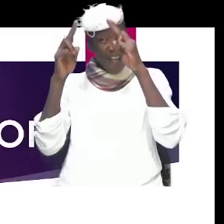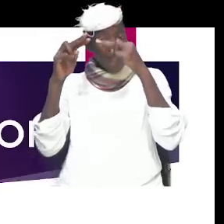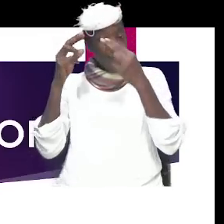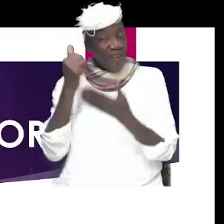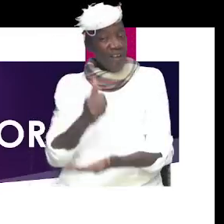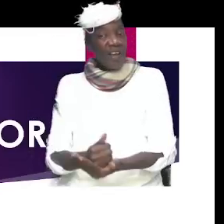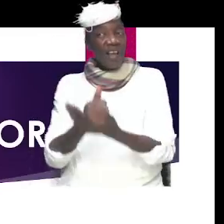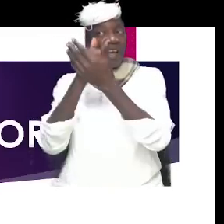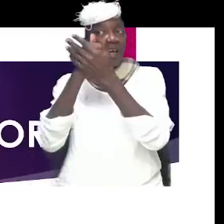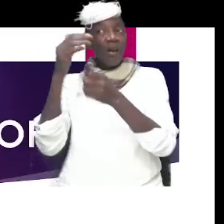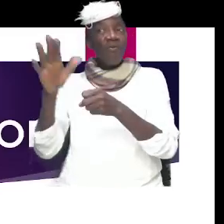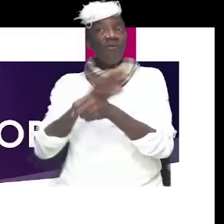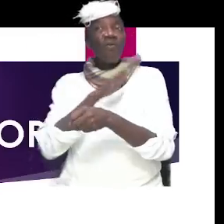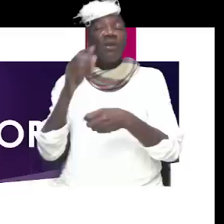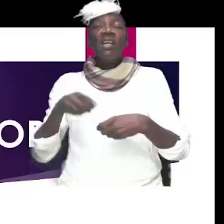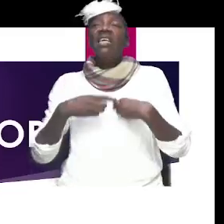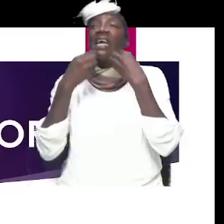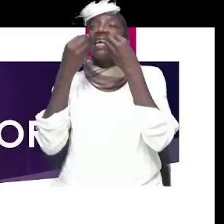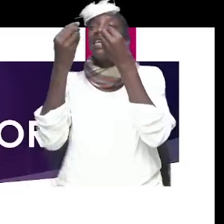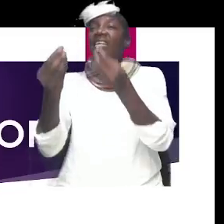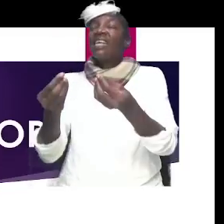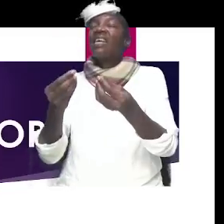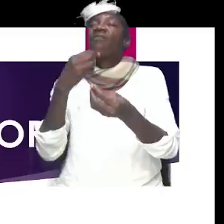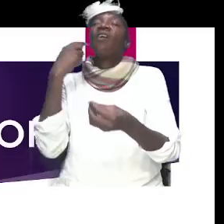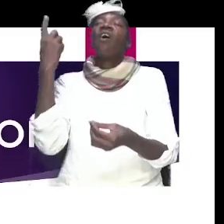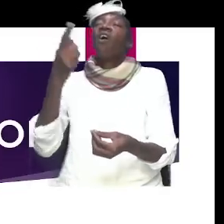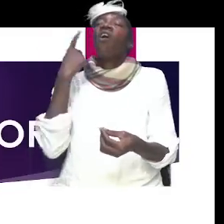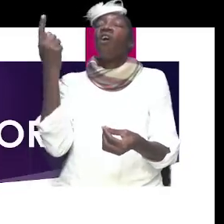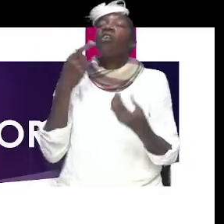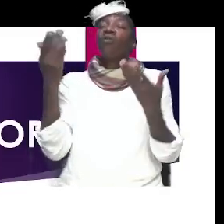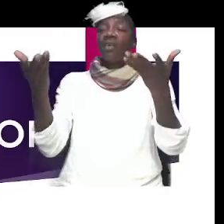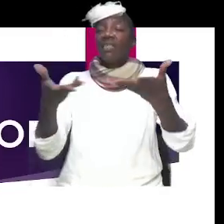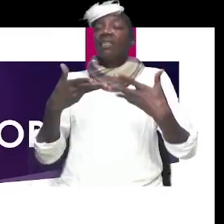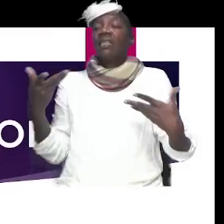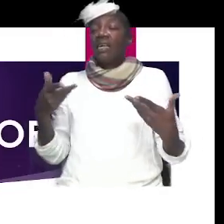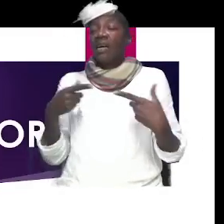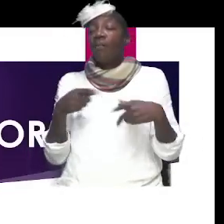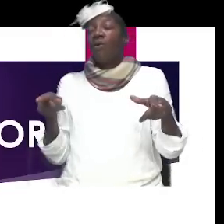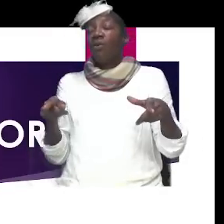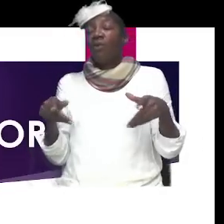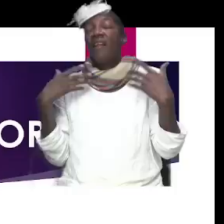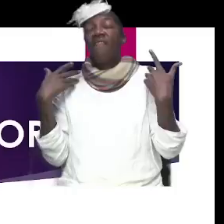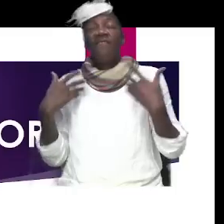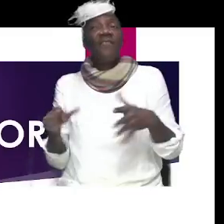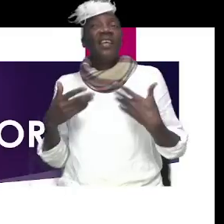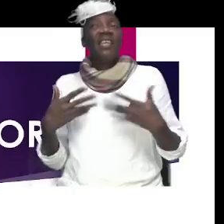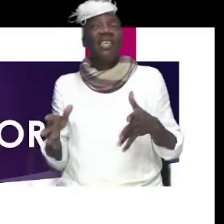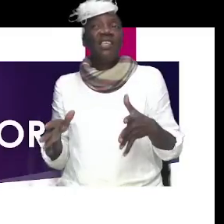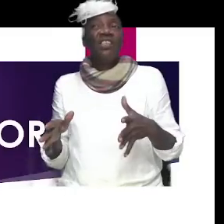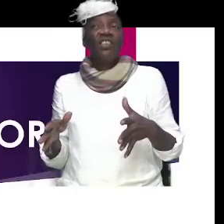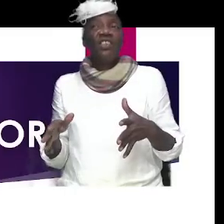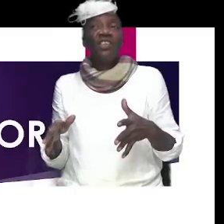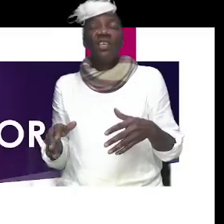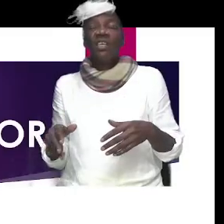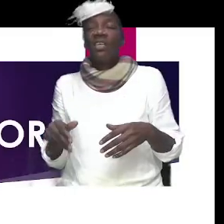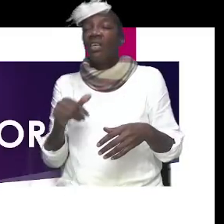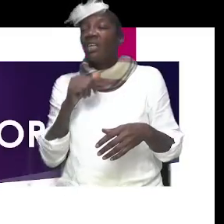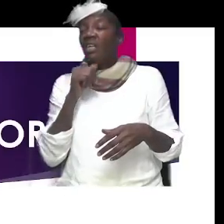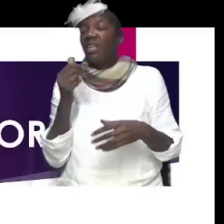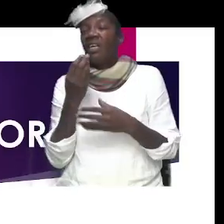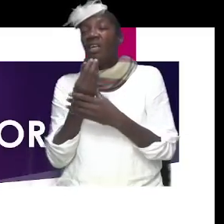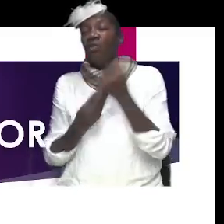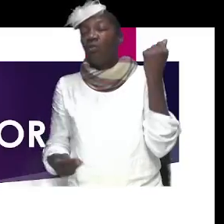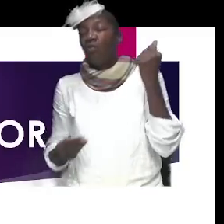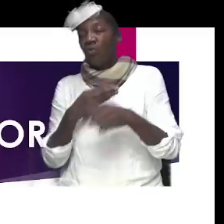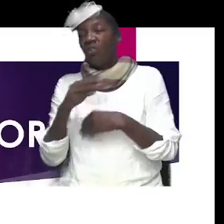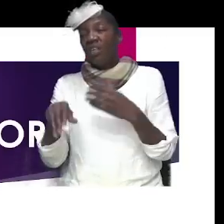benevolent, gave to every cause, always present. And at the end of the day, they might still lose it all.